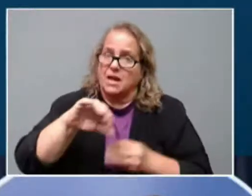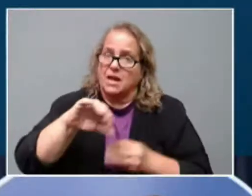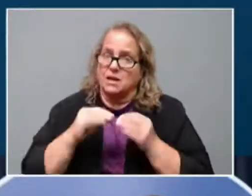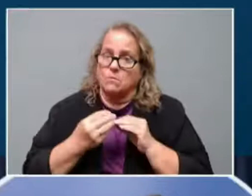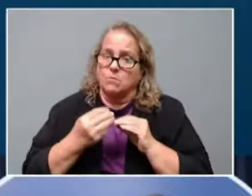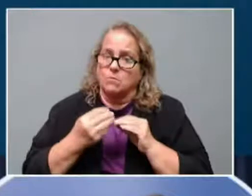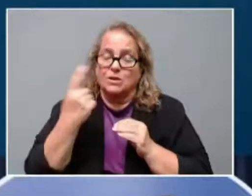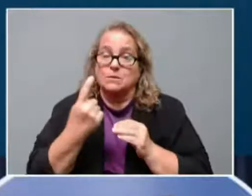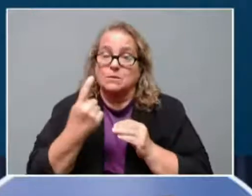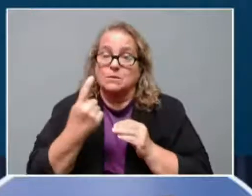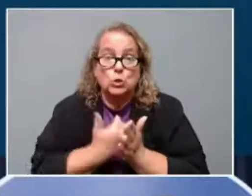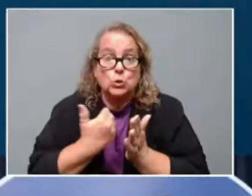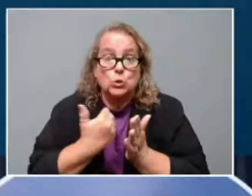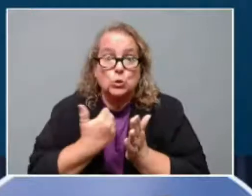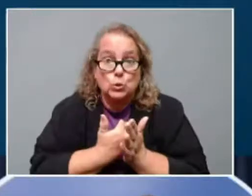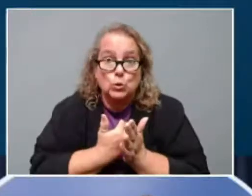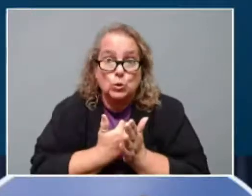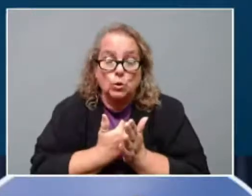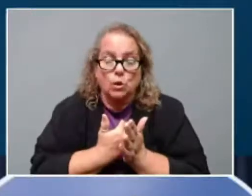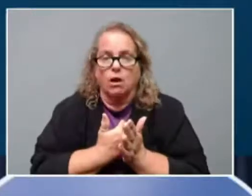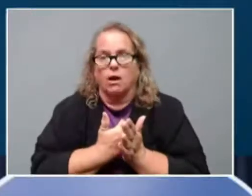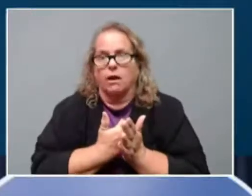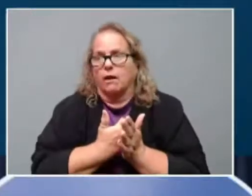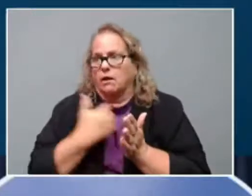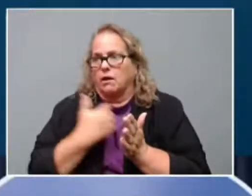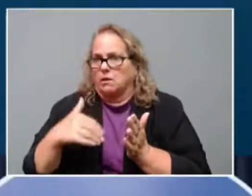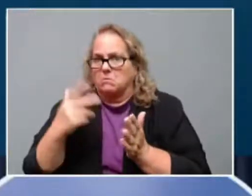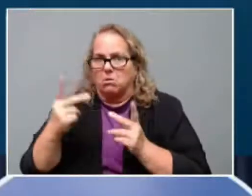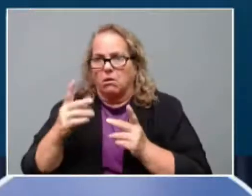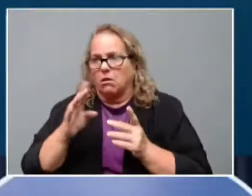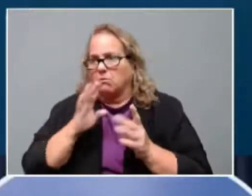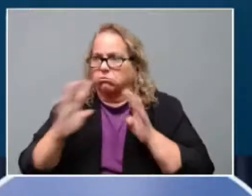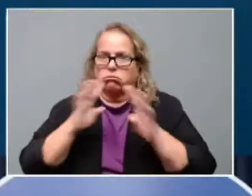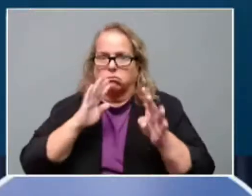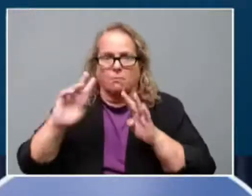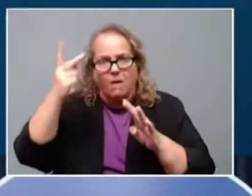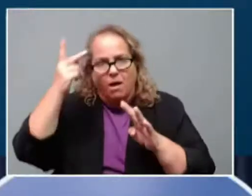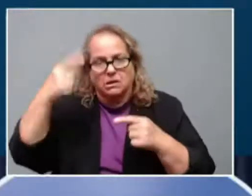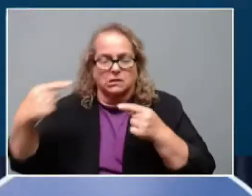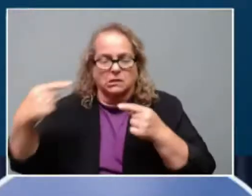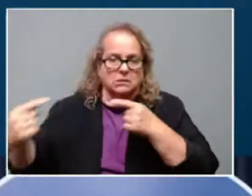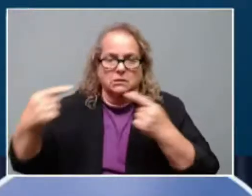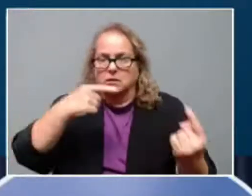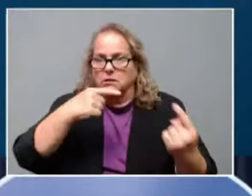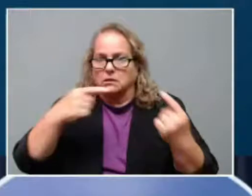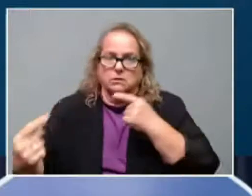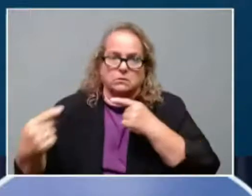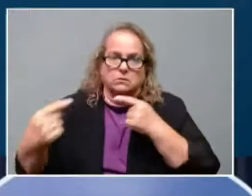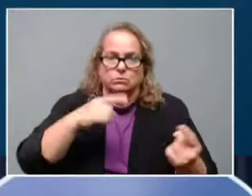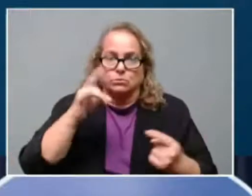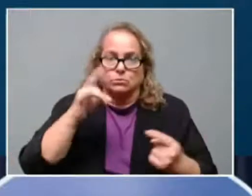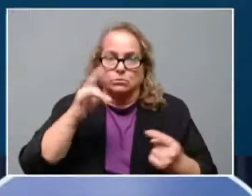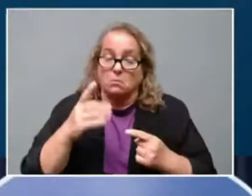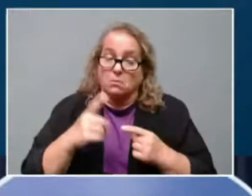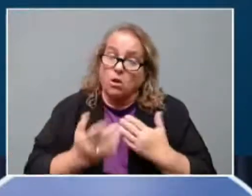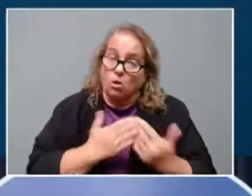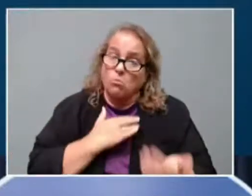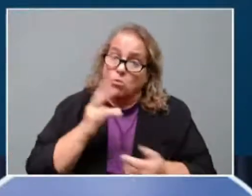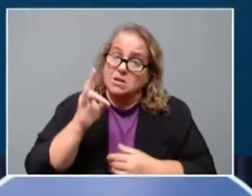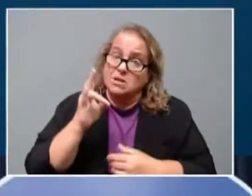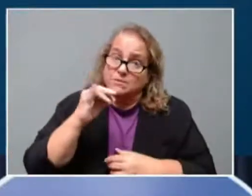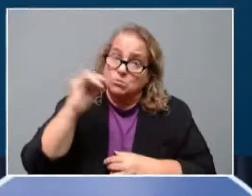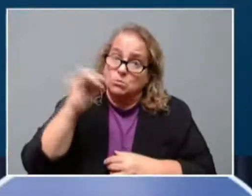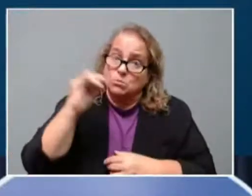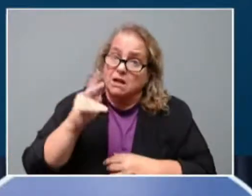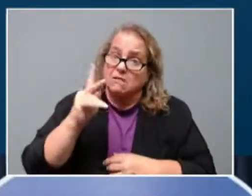that's been so politicized, that there is so much out there on Facebook and the rest. Almost 70% of Kentuckians that can make their own